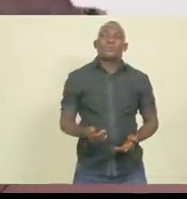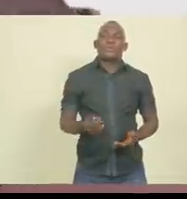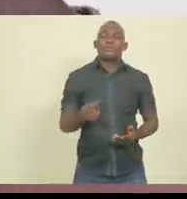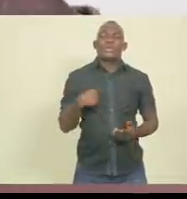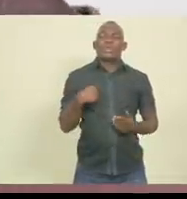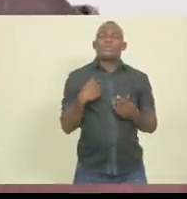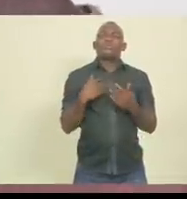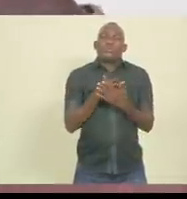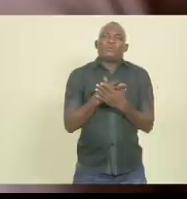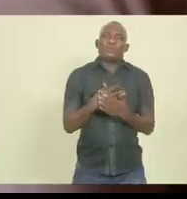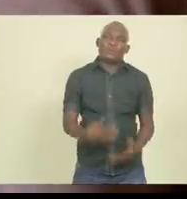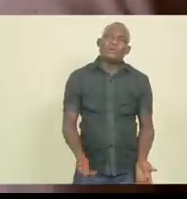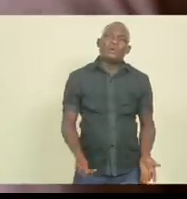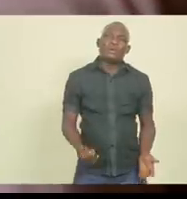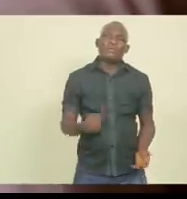scared.